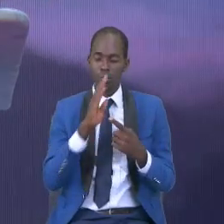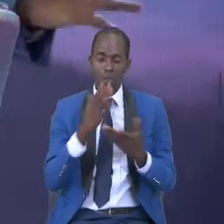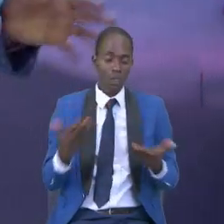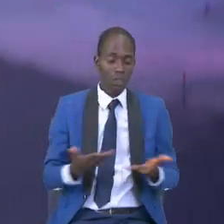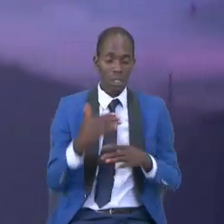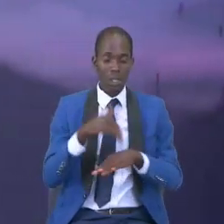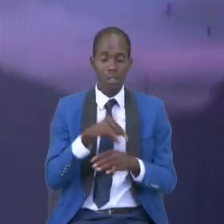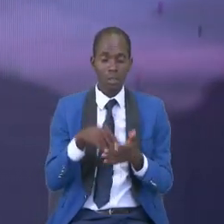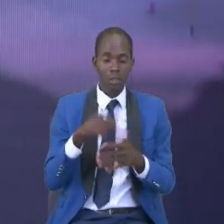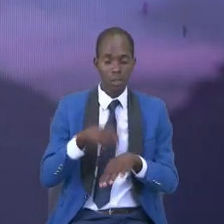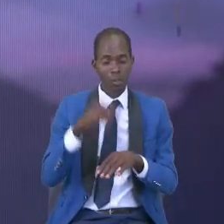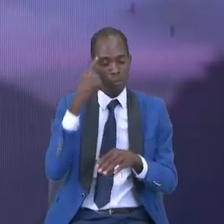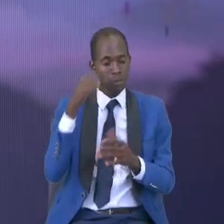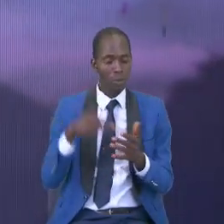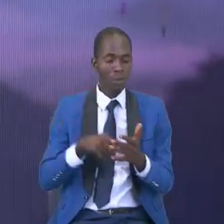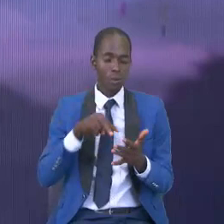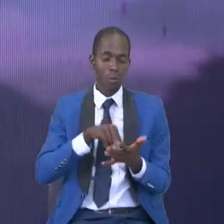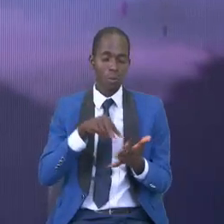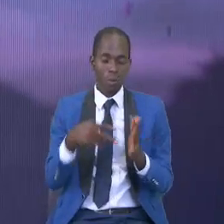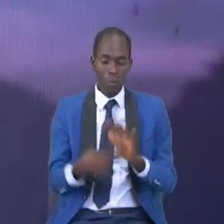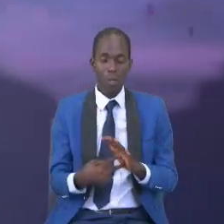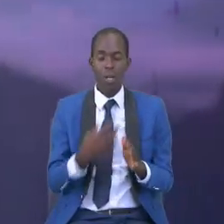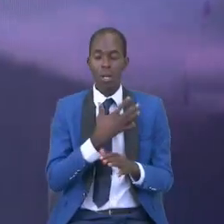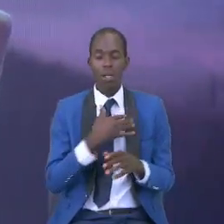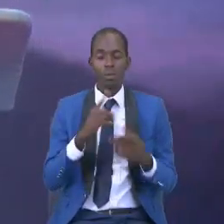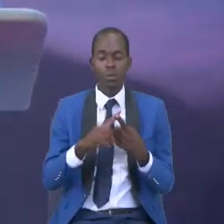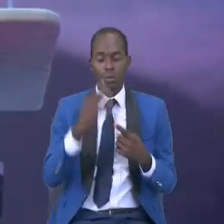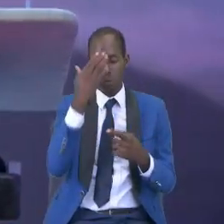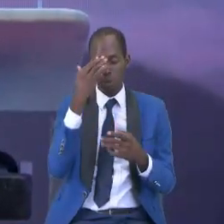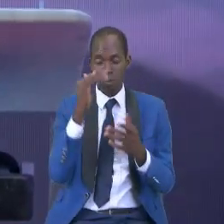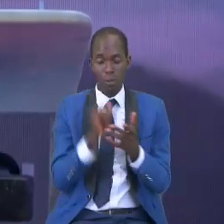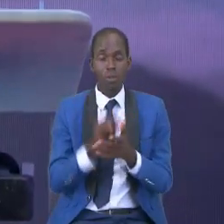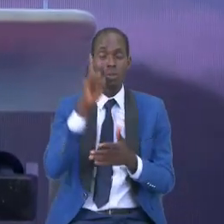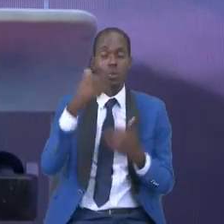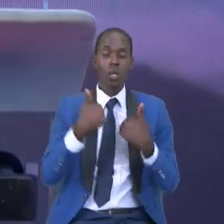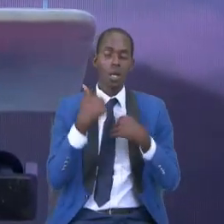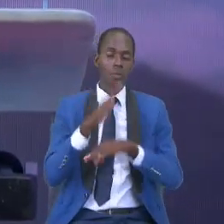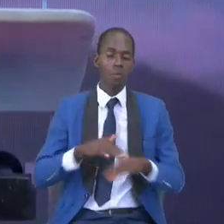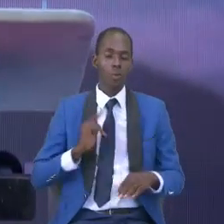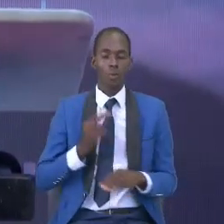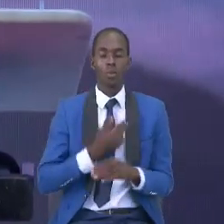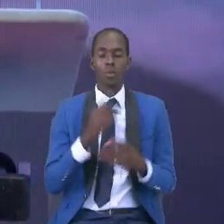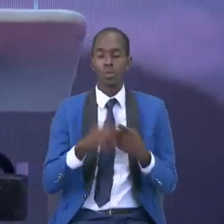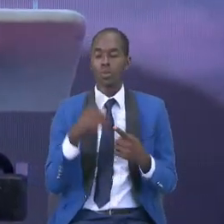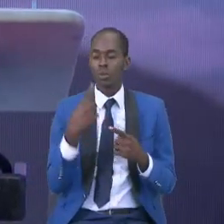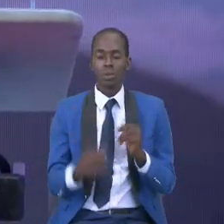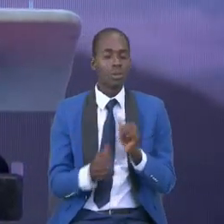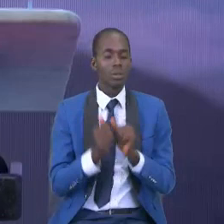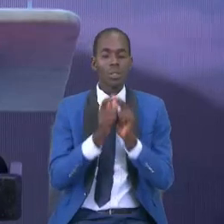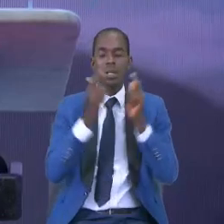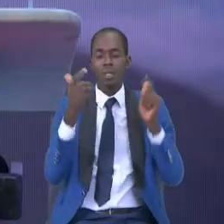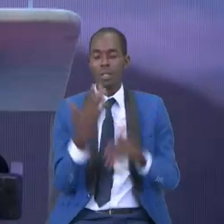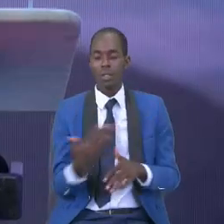this time for this purpose, and to know that you have called us to the greatest thing we can do on